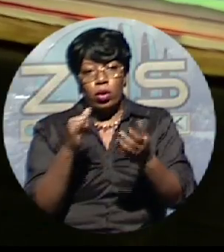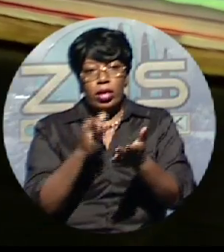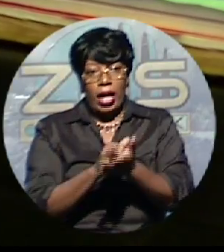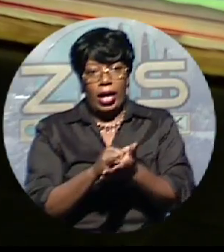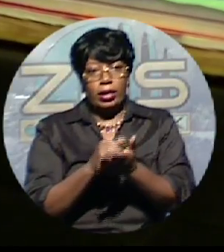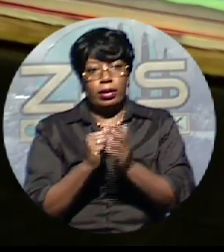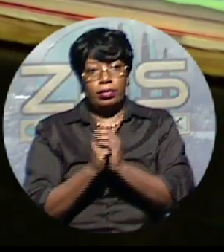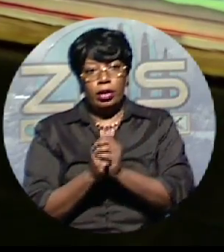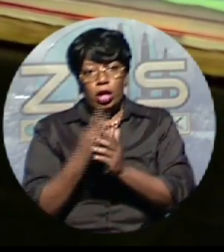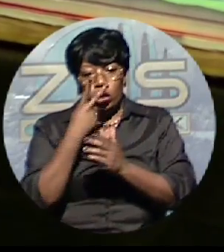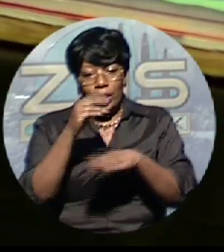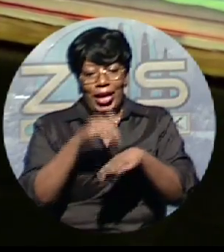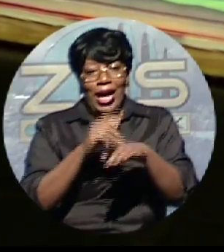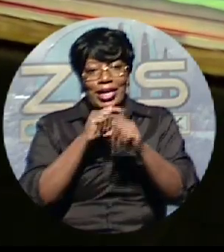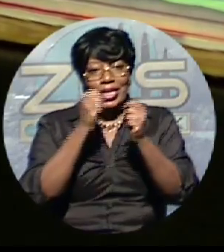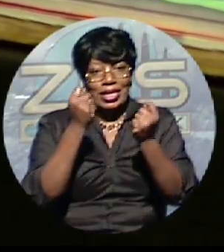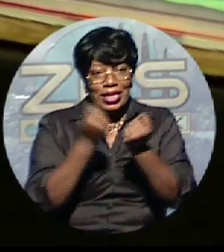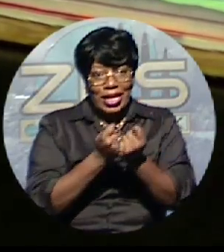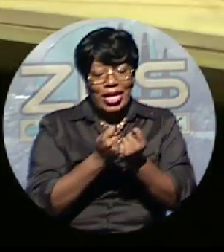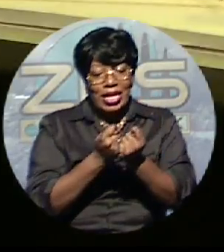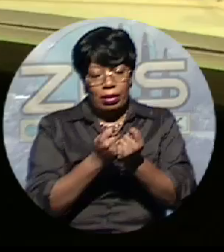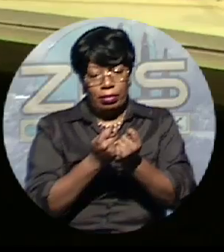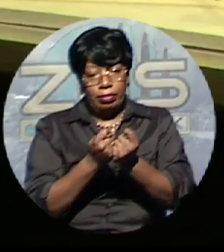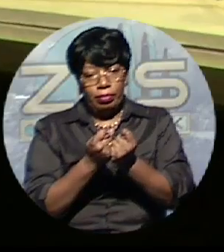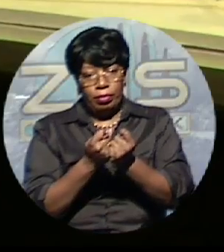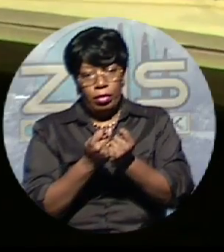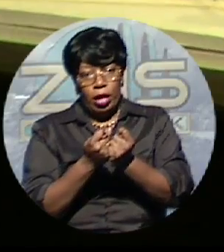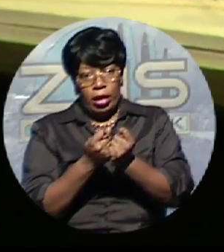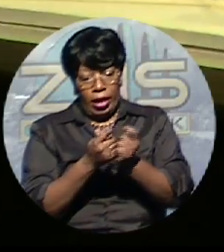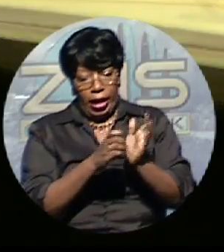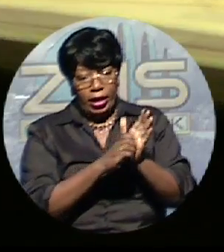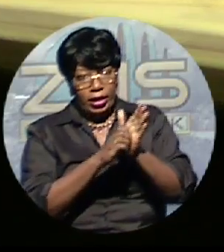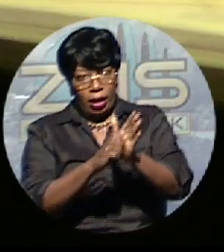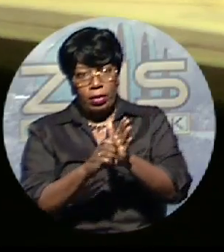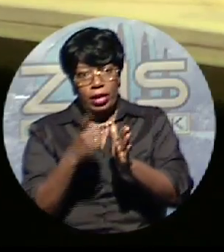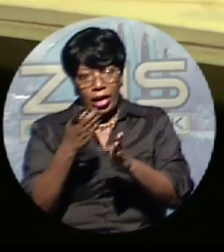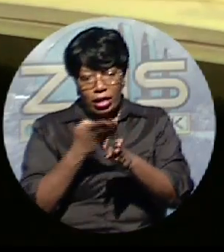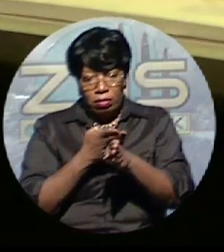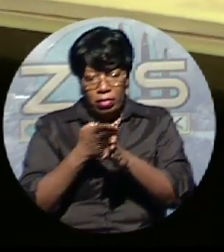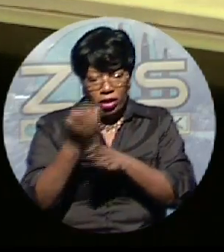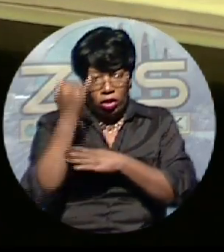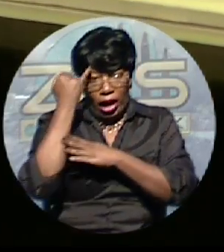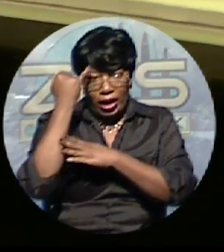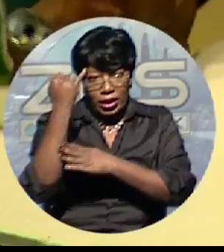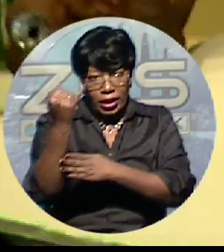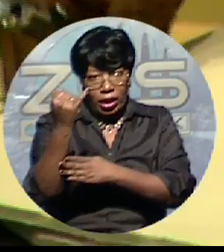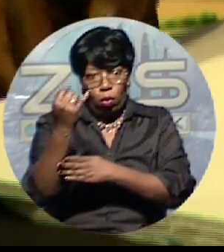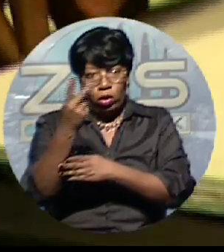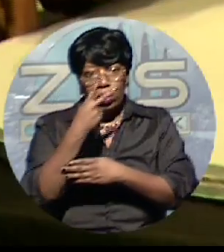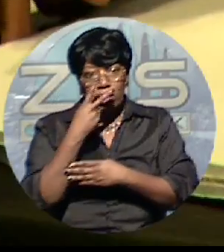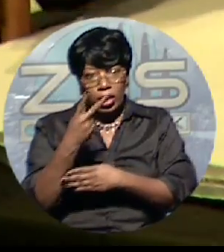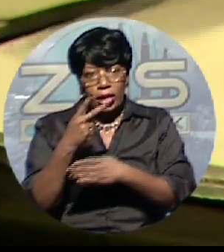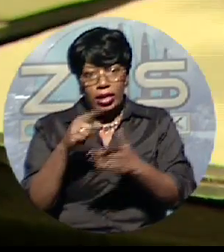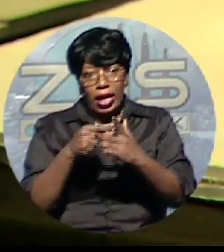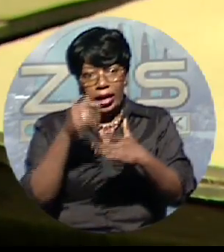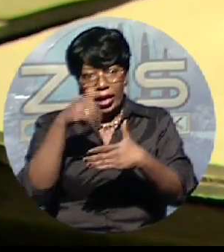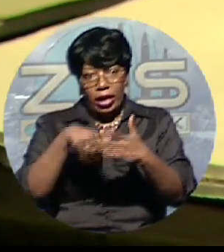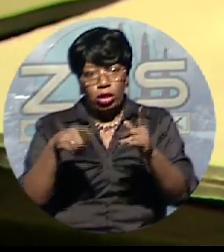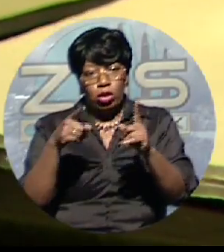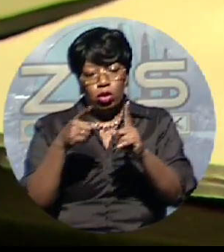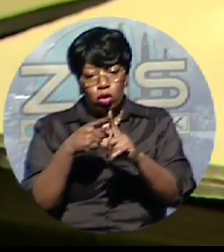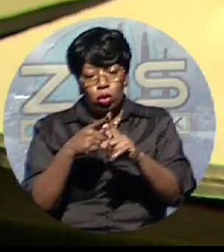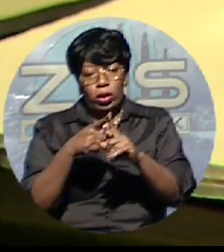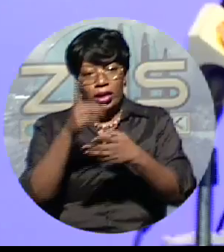After viewing the team's designs, Prime Minister Honorable Perry Christie offered what he called a major suggestion he would like to see implemented into the